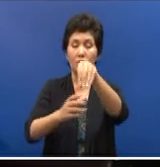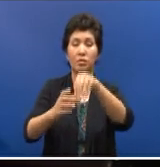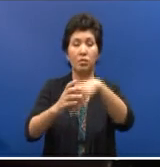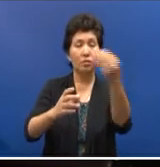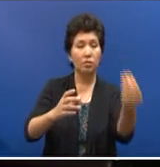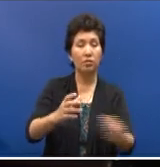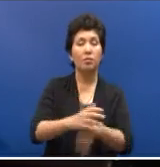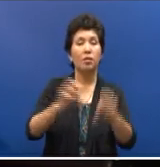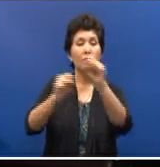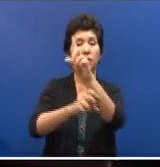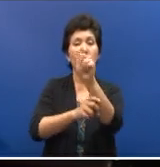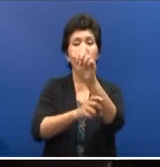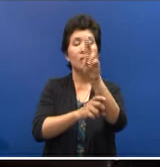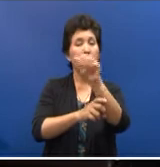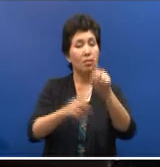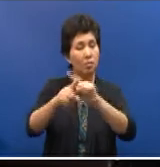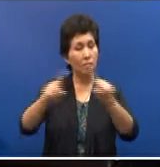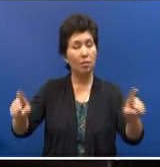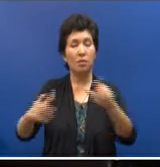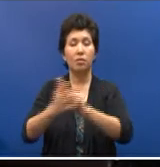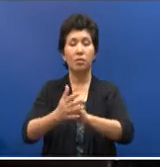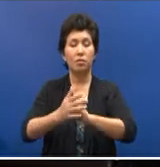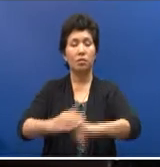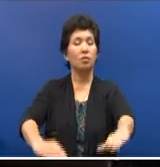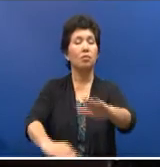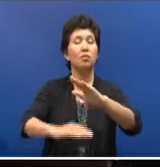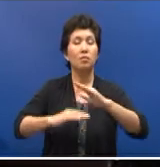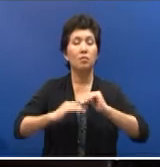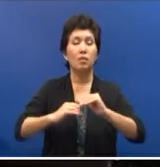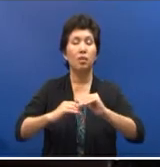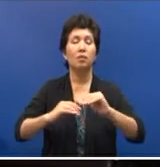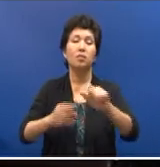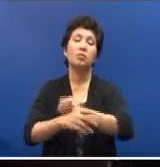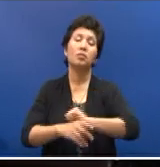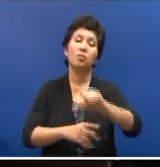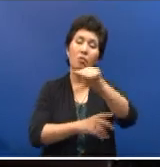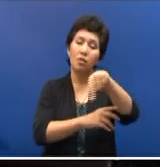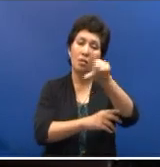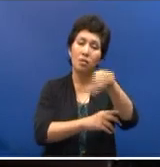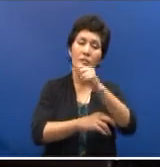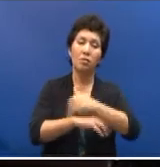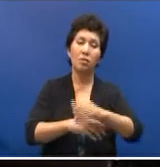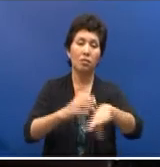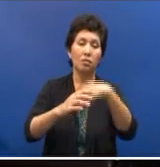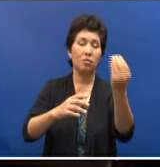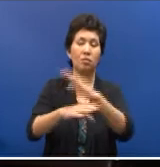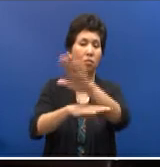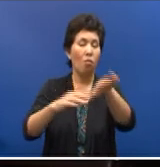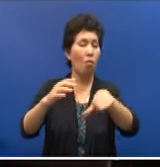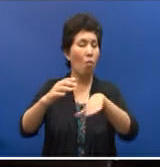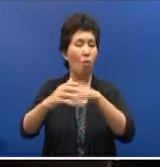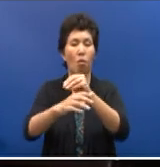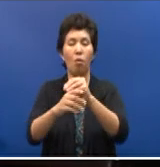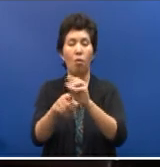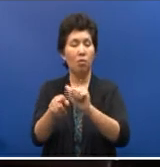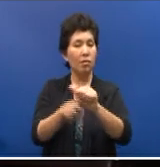of status. Okay, but in stratified societies, inequality exists in all forms.